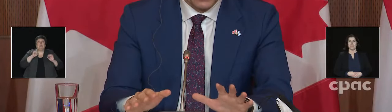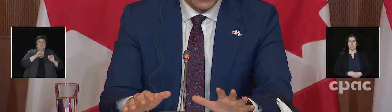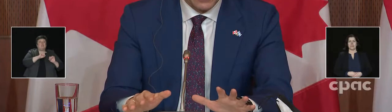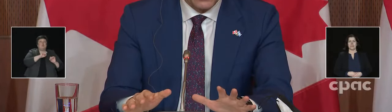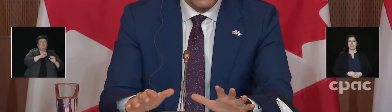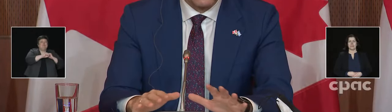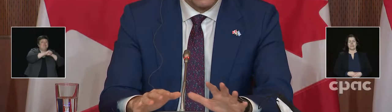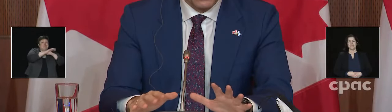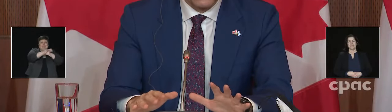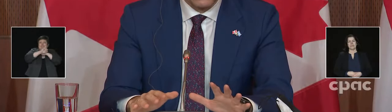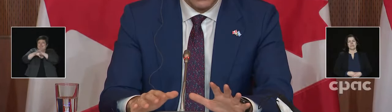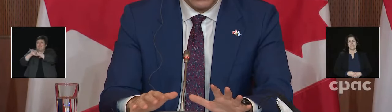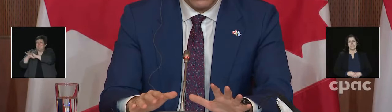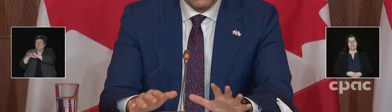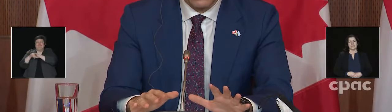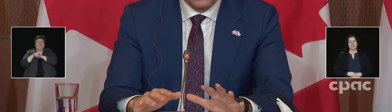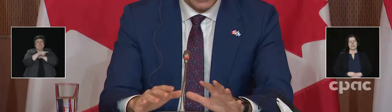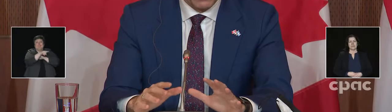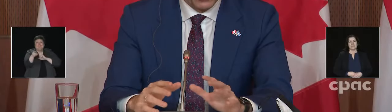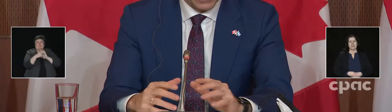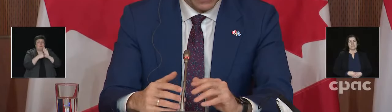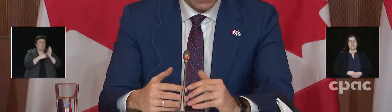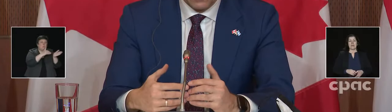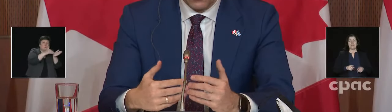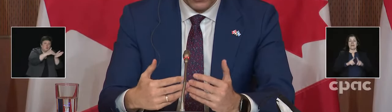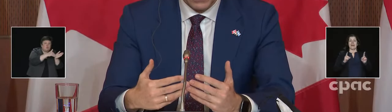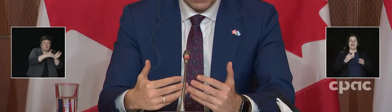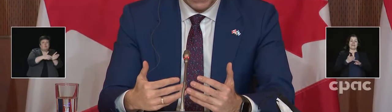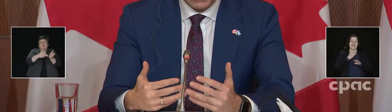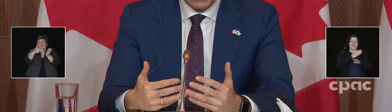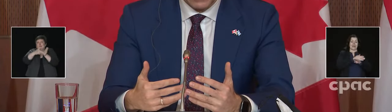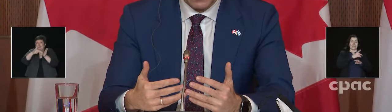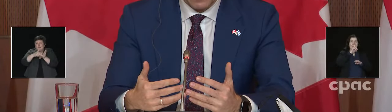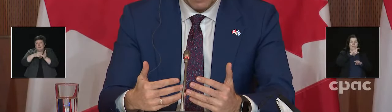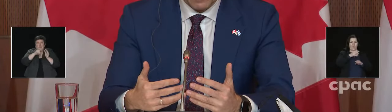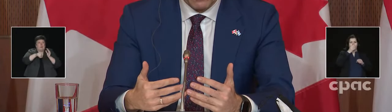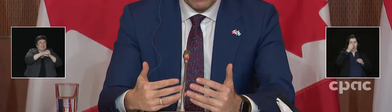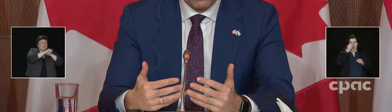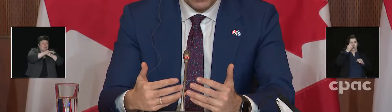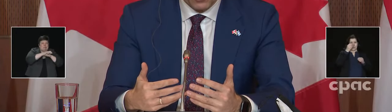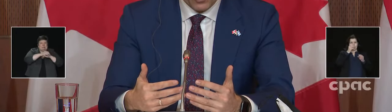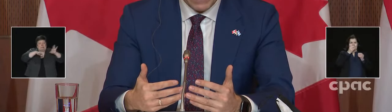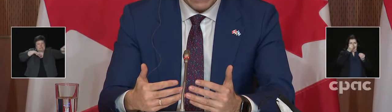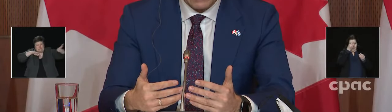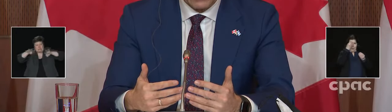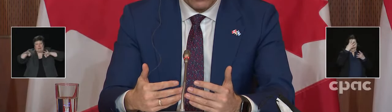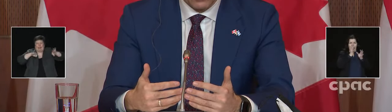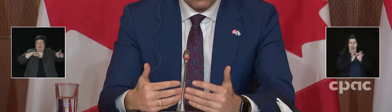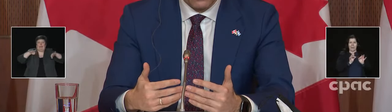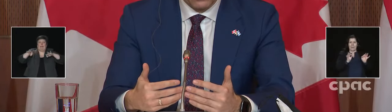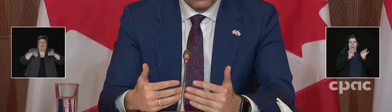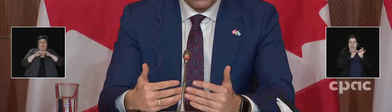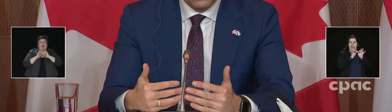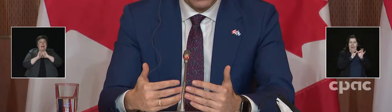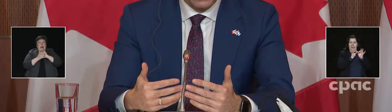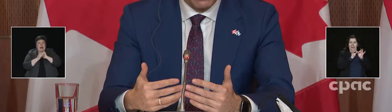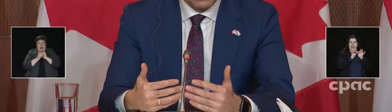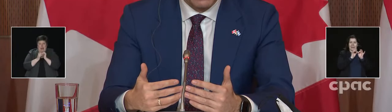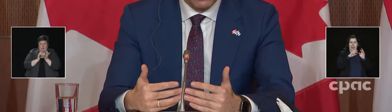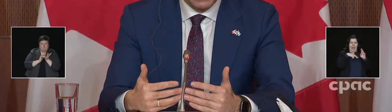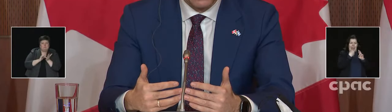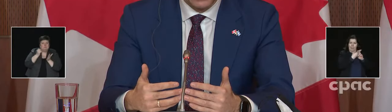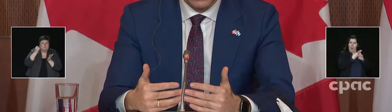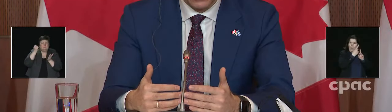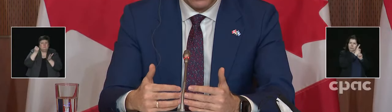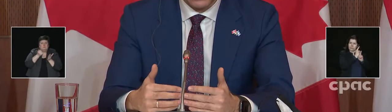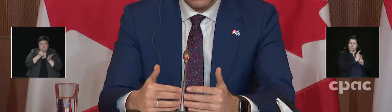with clinicians, doctors, and nurses, for them to get fully to be fully aware of the uses and the